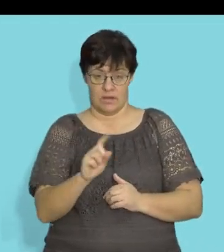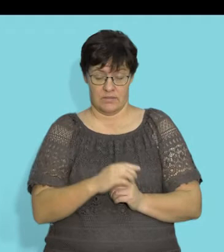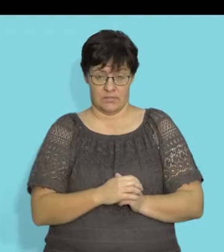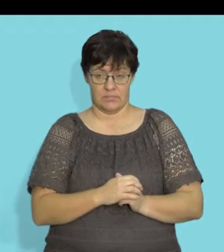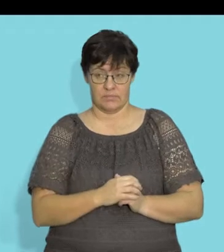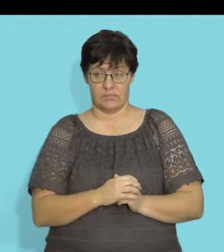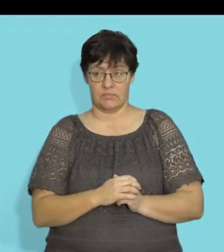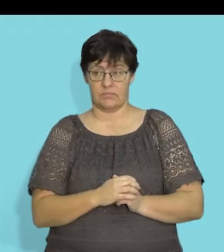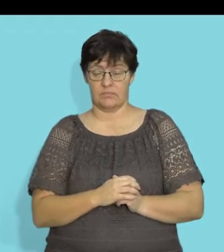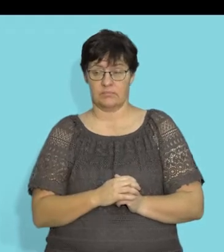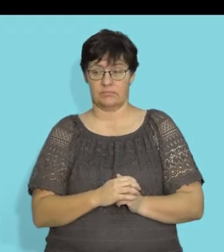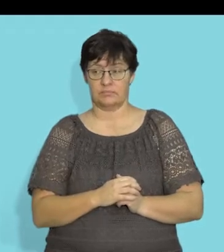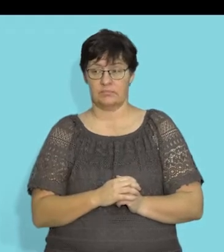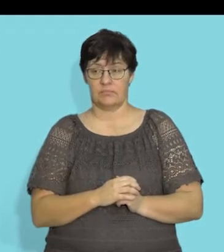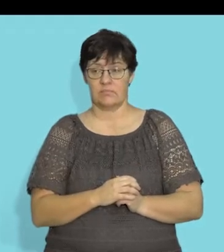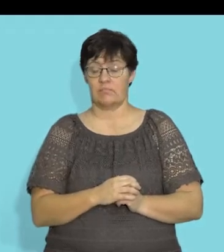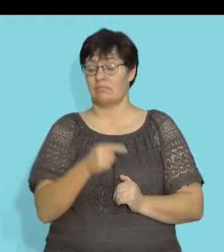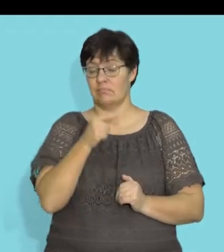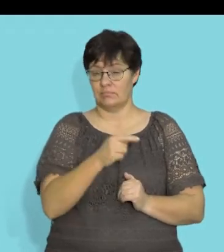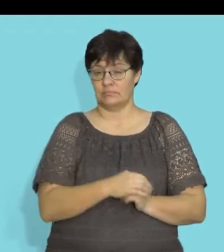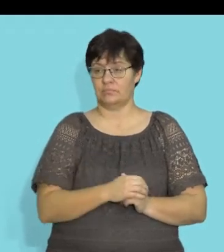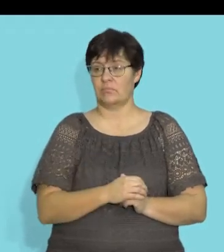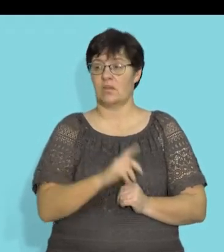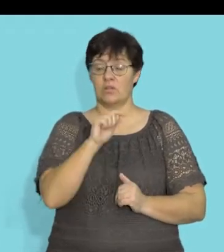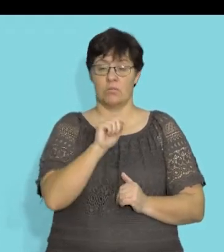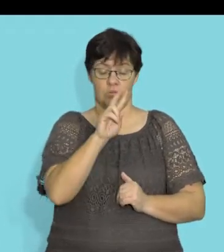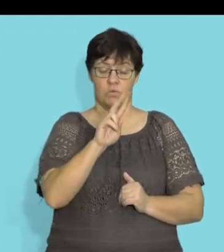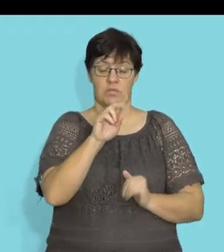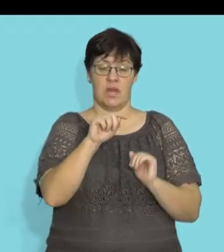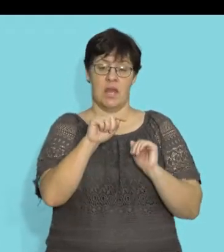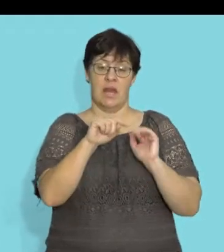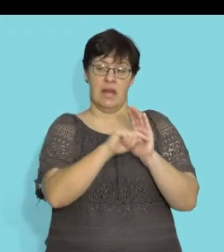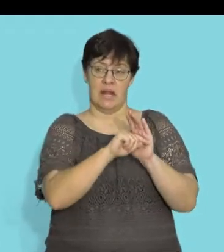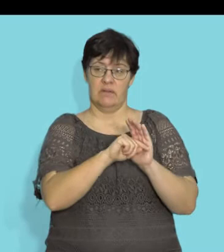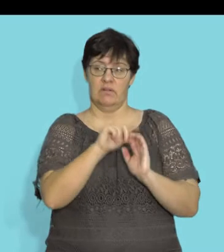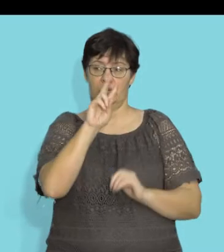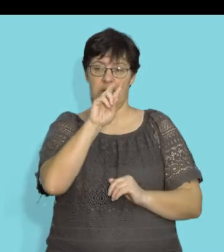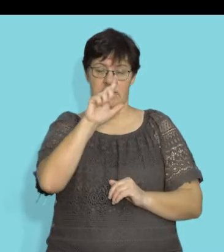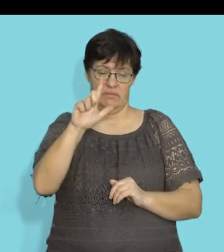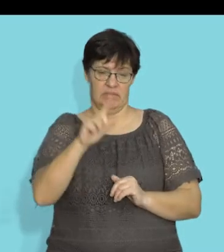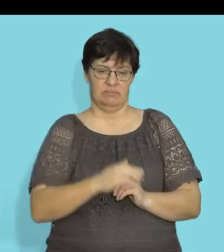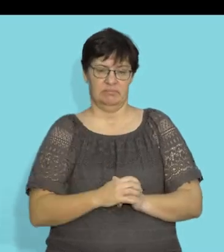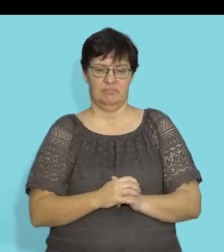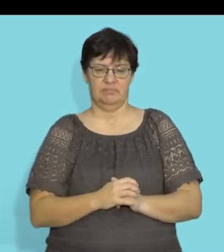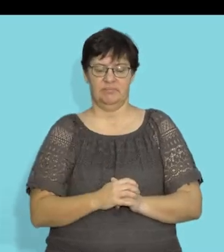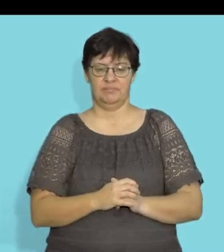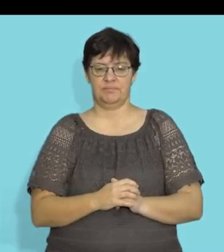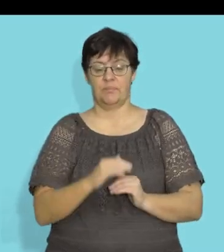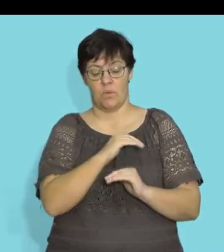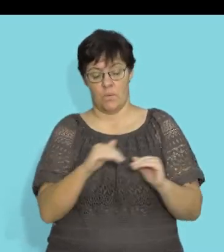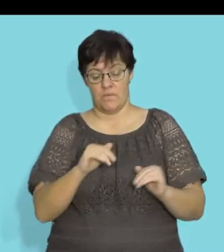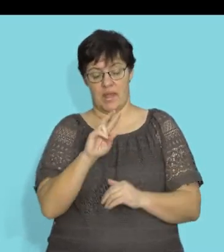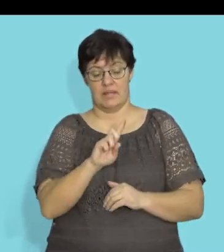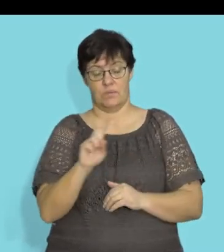term 1. In this case, term 2 is -27, and I'm going to put